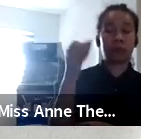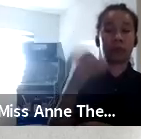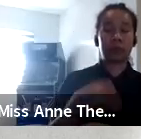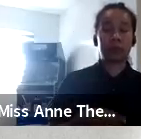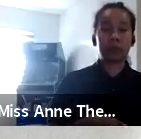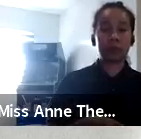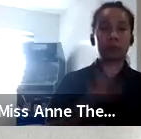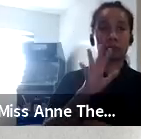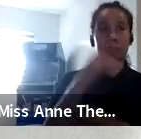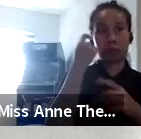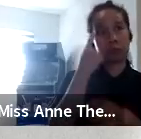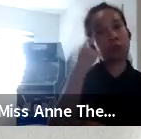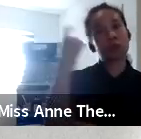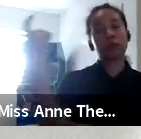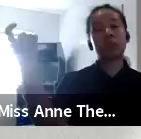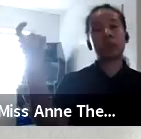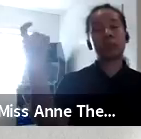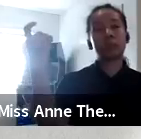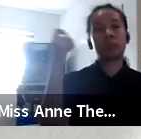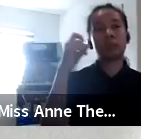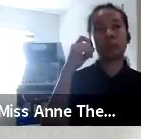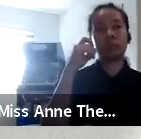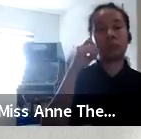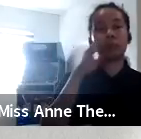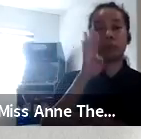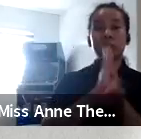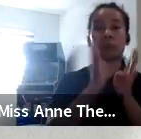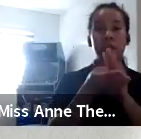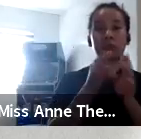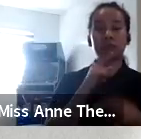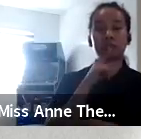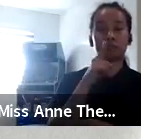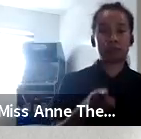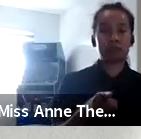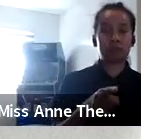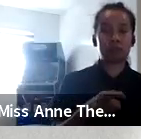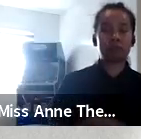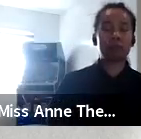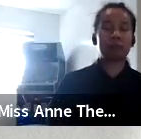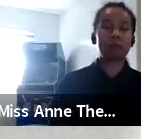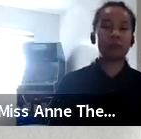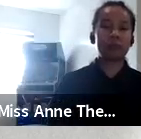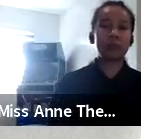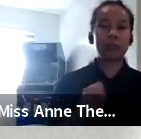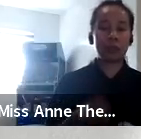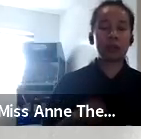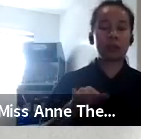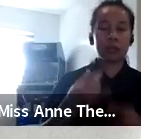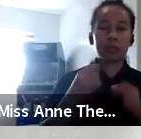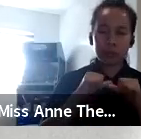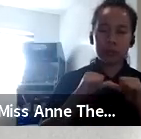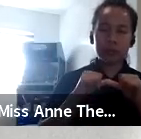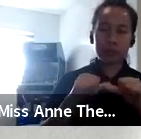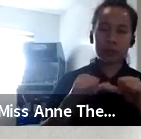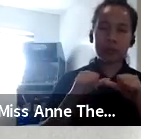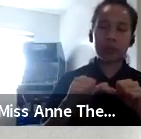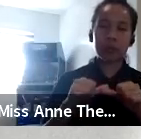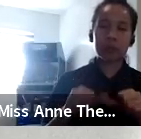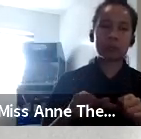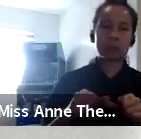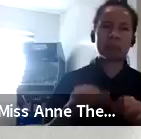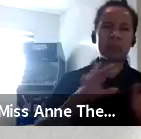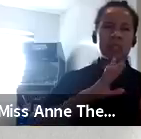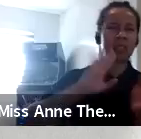plotted goal, you will reach your plotted goal. You already have your goal there. So just keep on working. Never mind them if